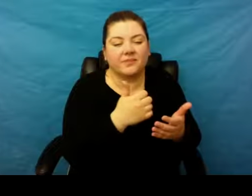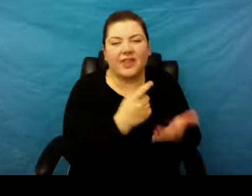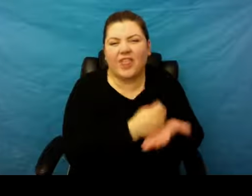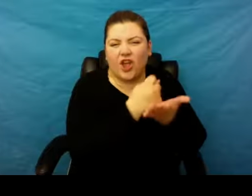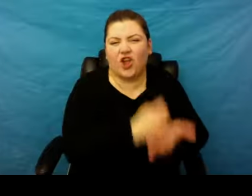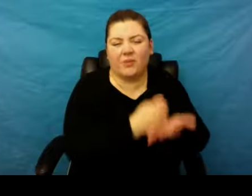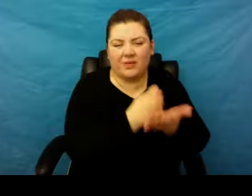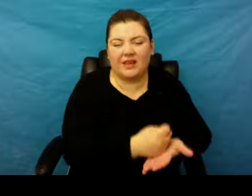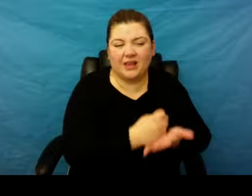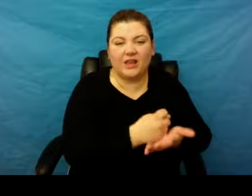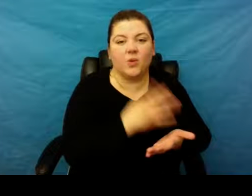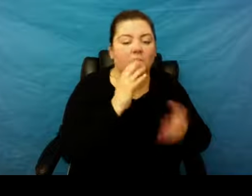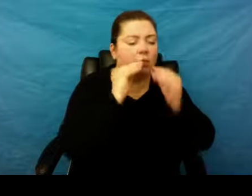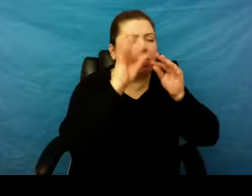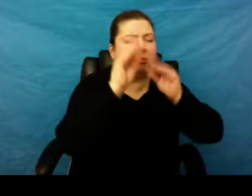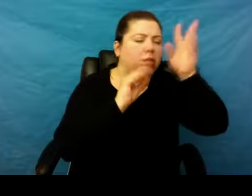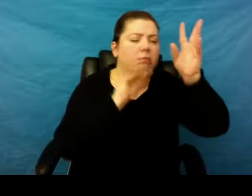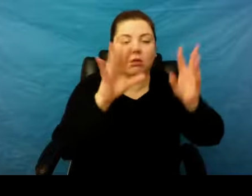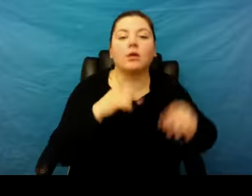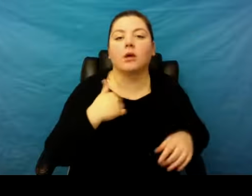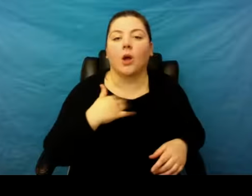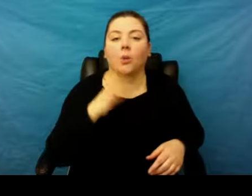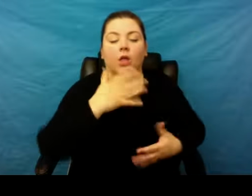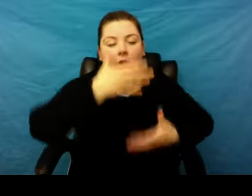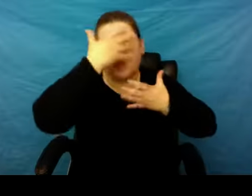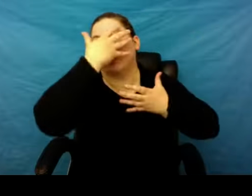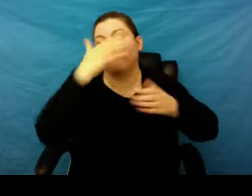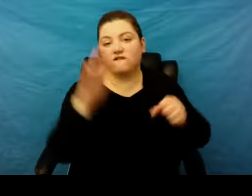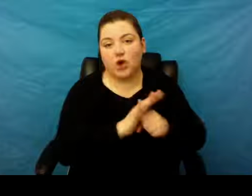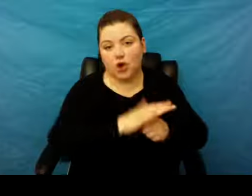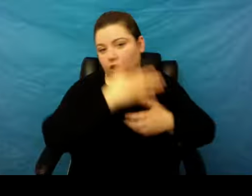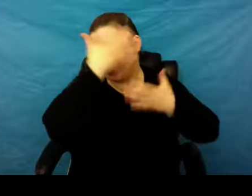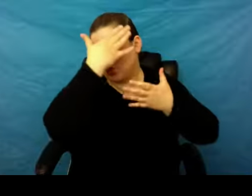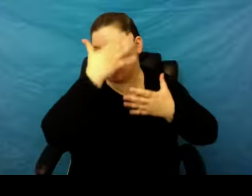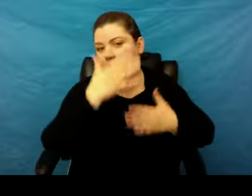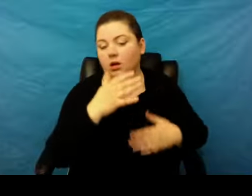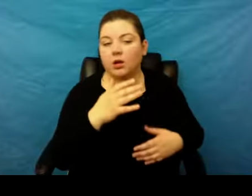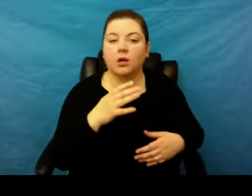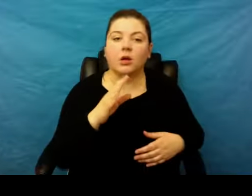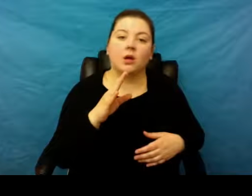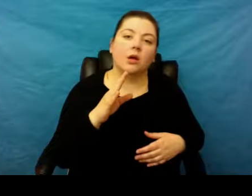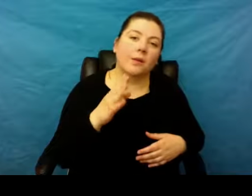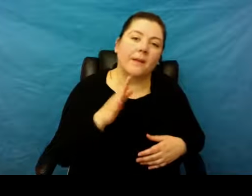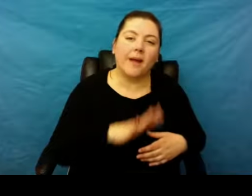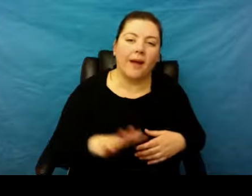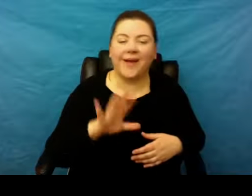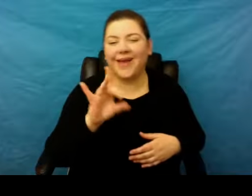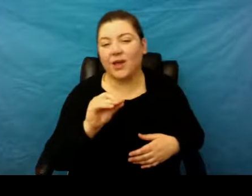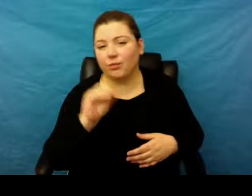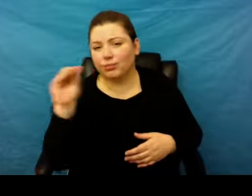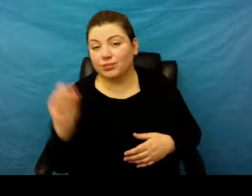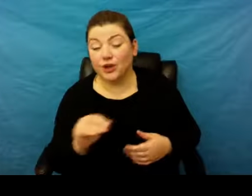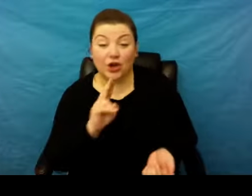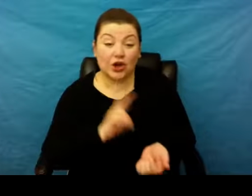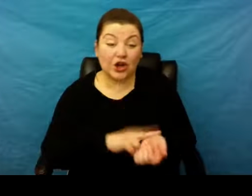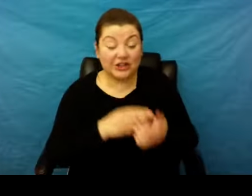that's the only time. The vast majority, 99% of the time, or 90, that's not true, 80% of the time that the